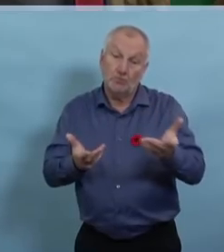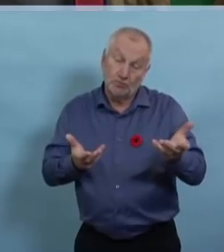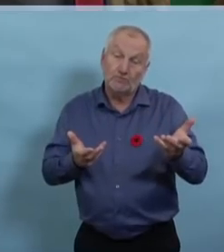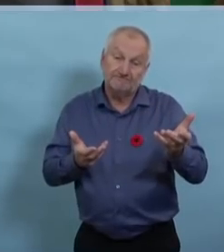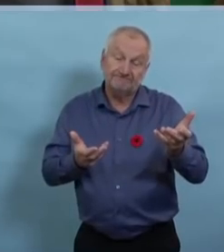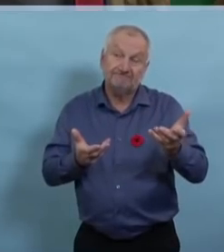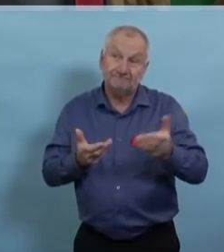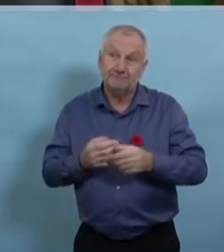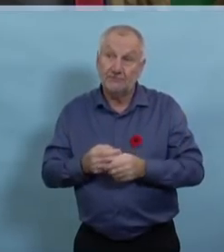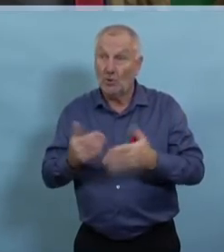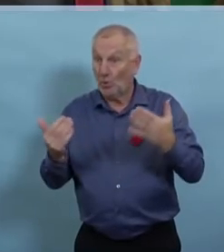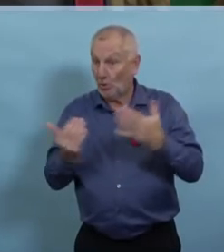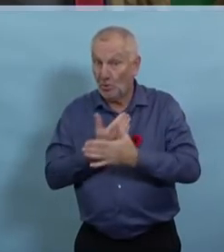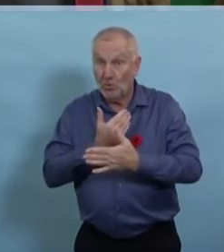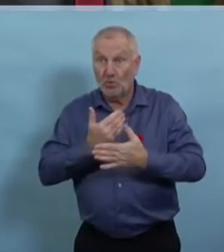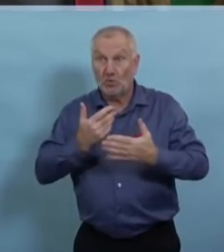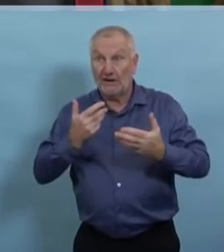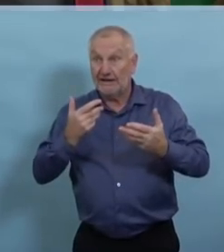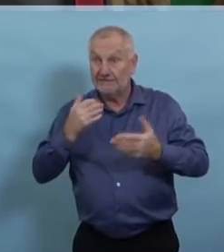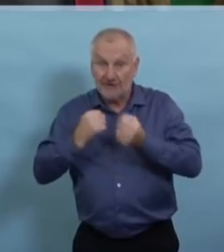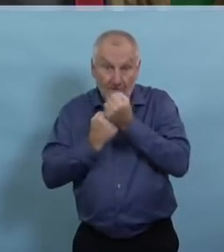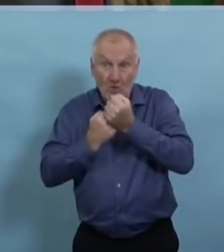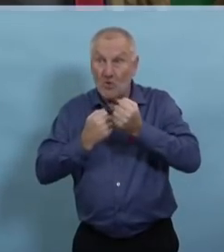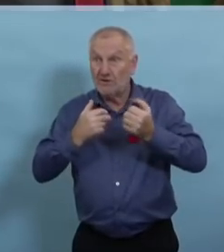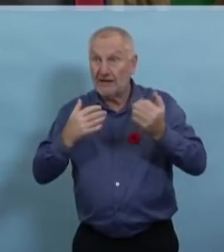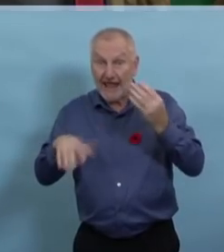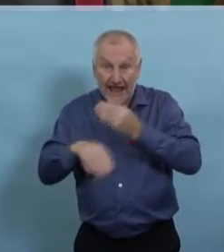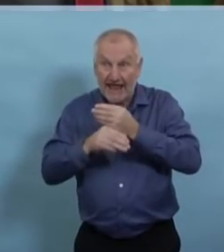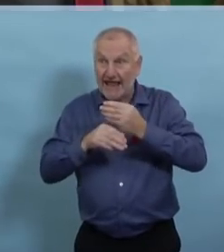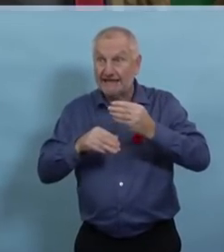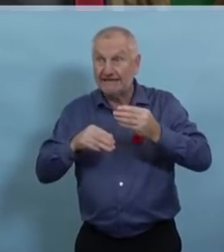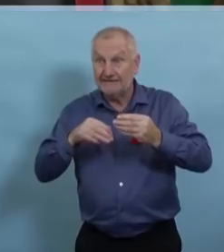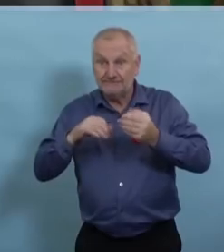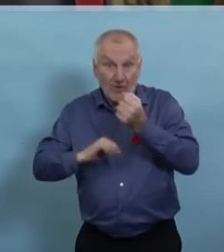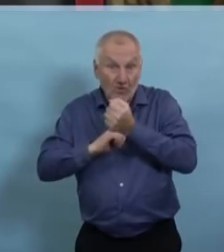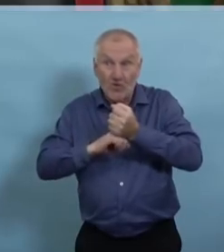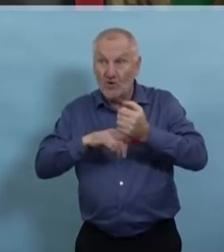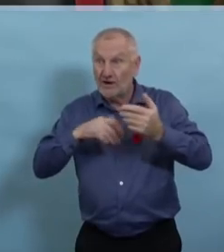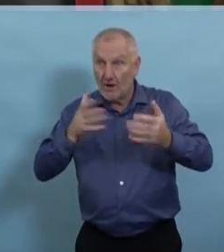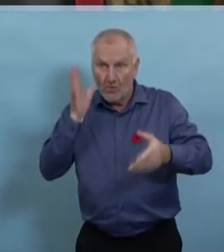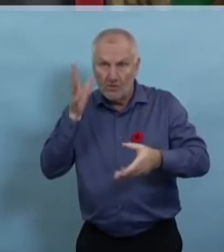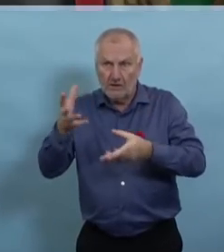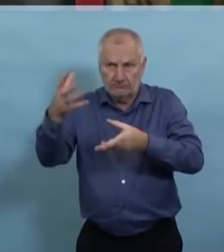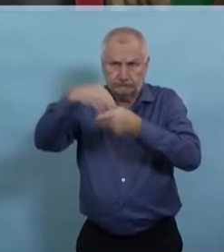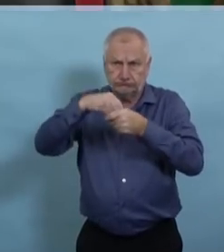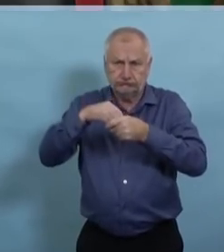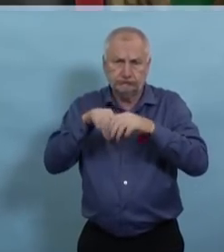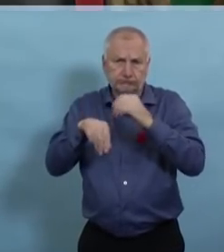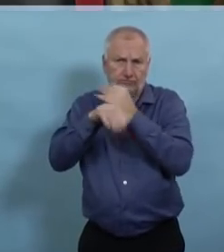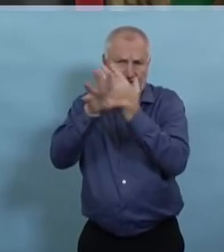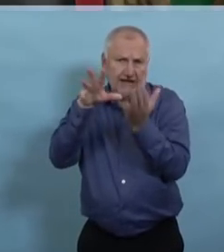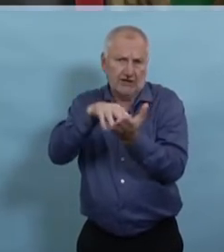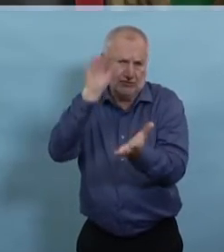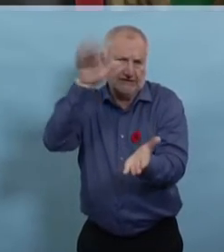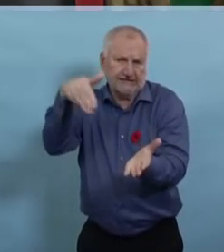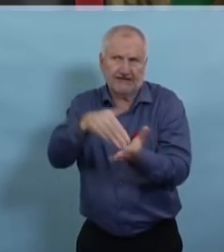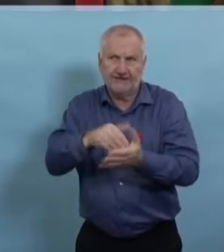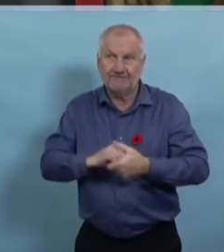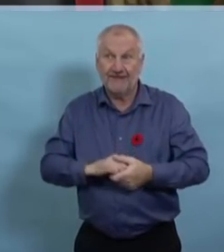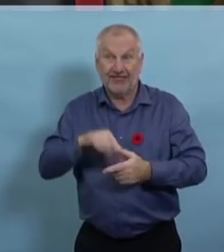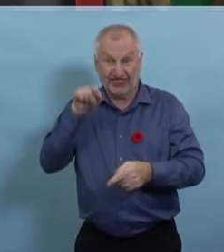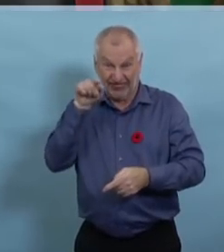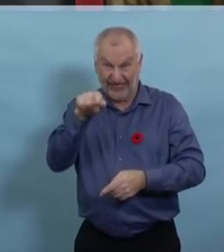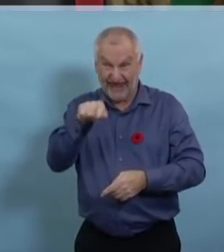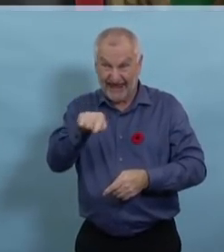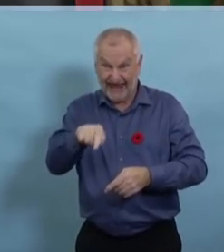are developed, those will be added in as part of the Remote Learning Center. And it just really does augment and build upon all the